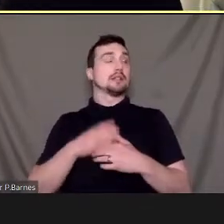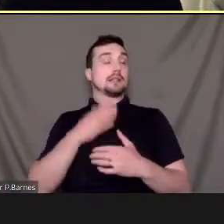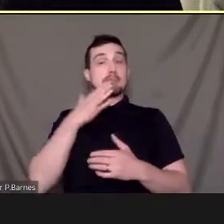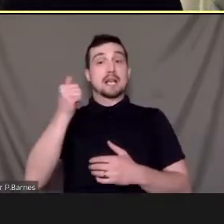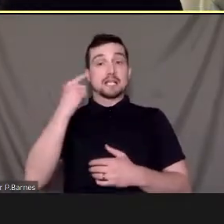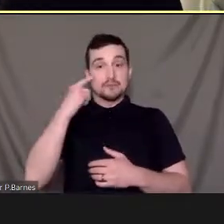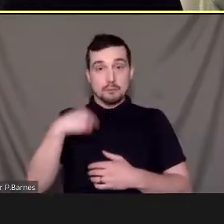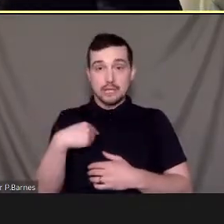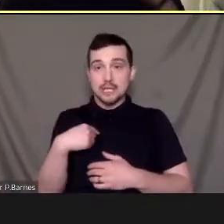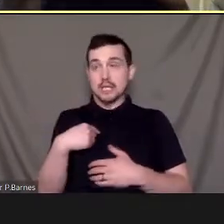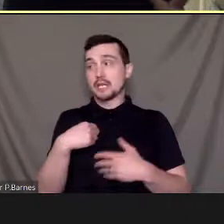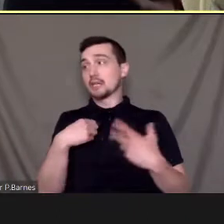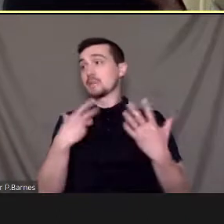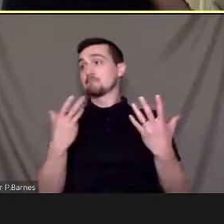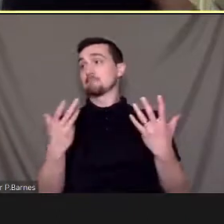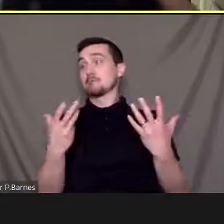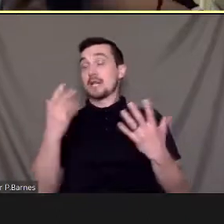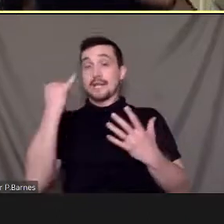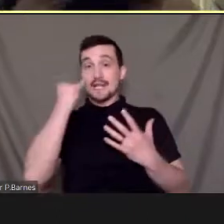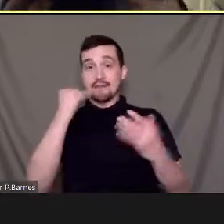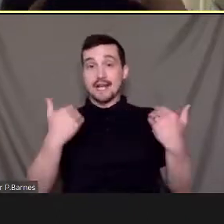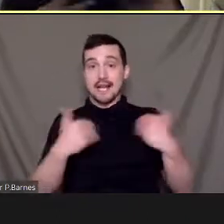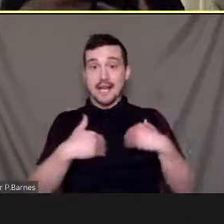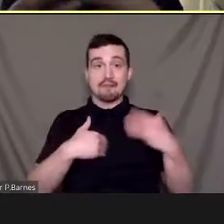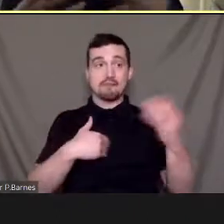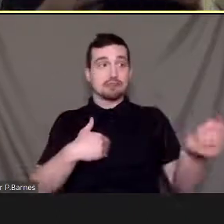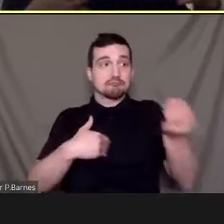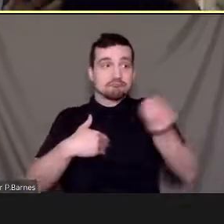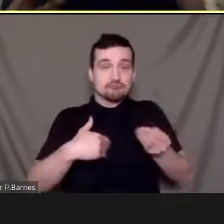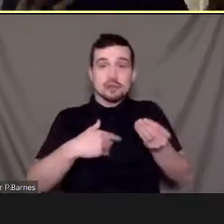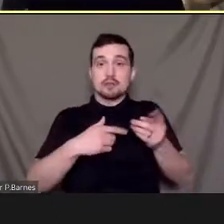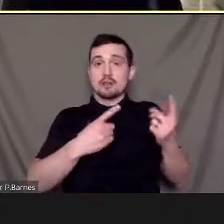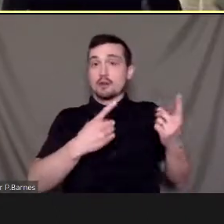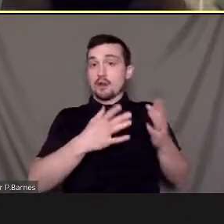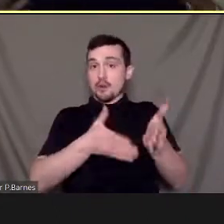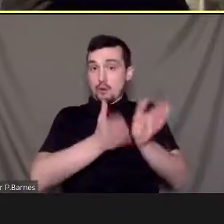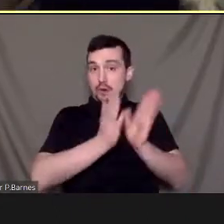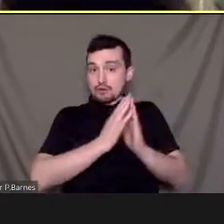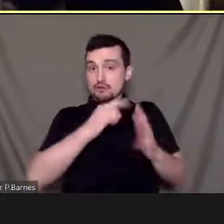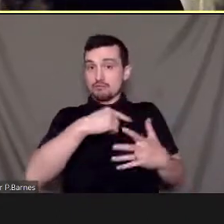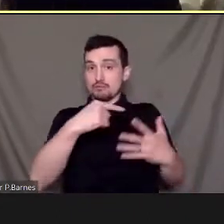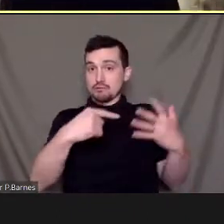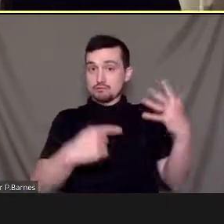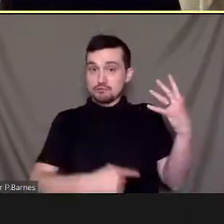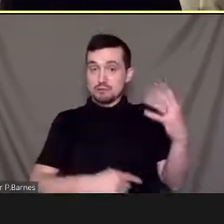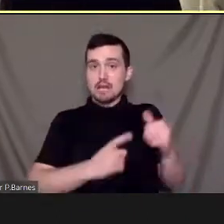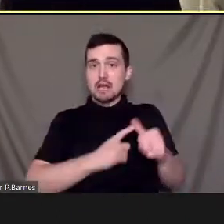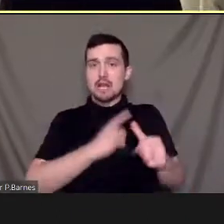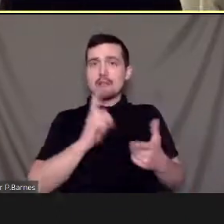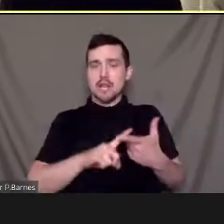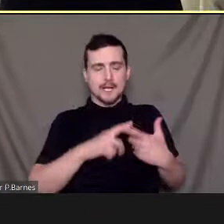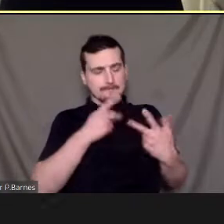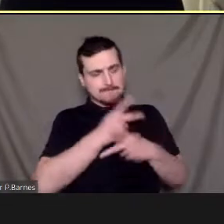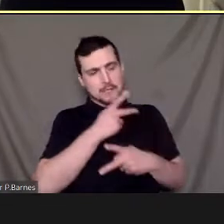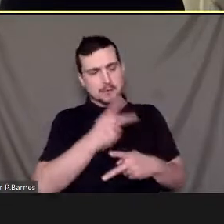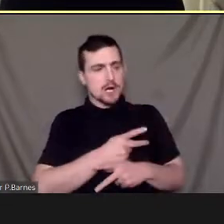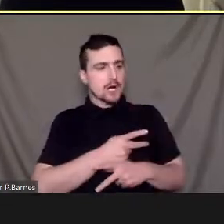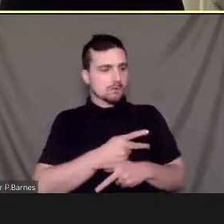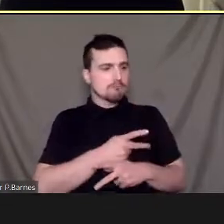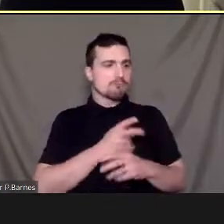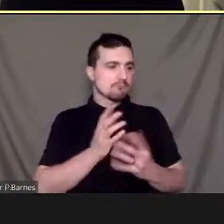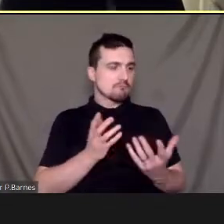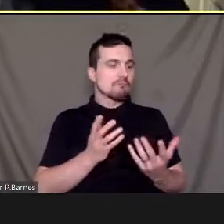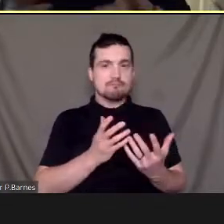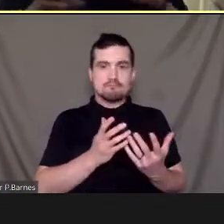you know, if I'm given a set of questions and then I can kind of figure out from there? And